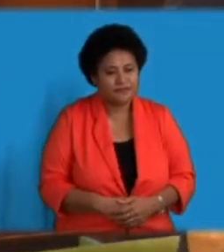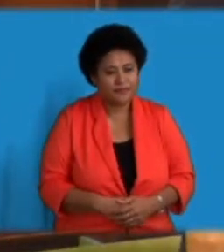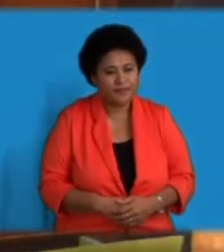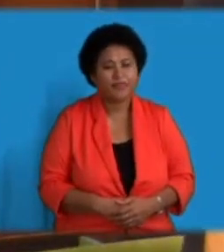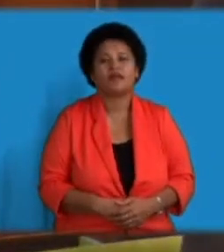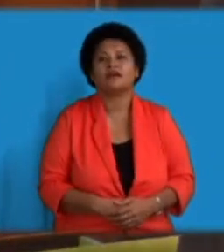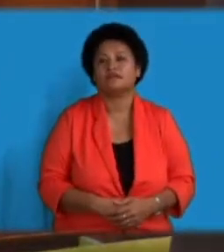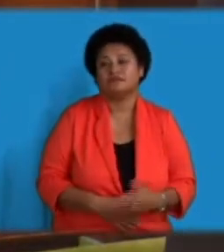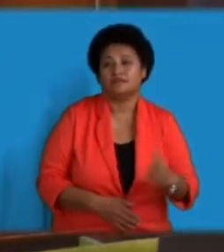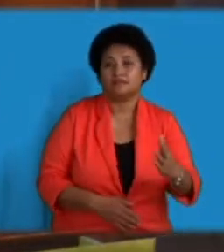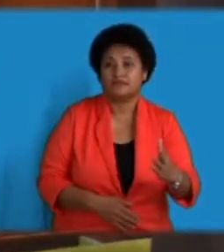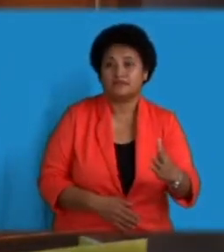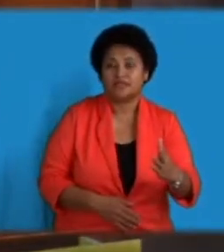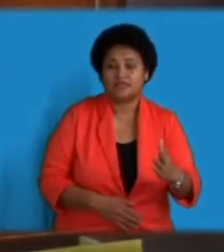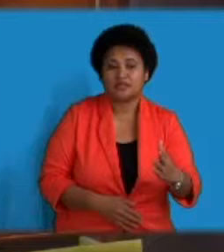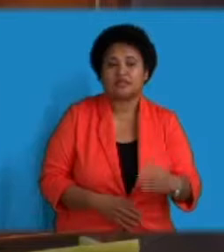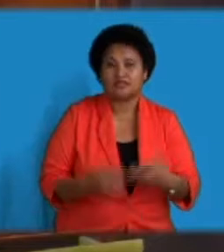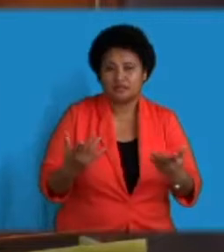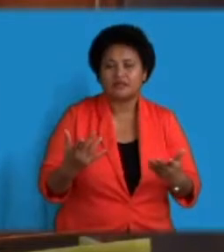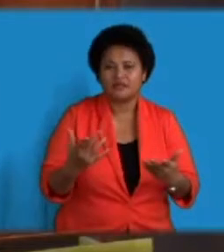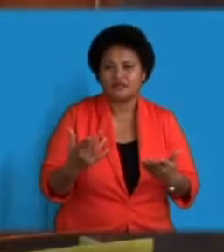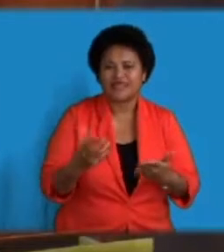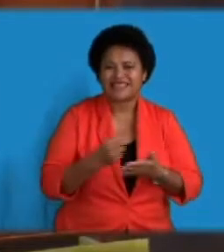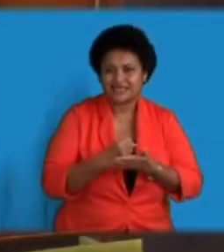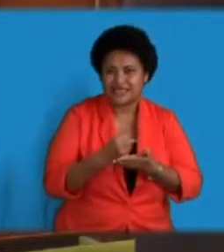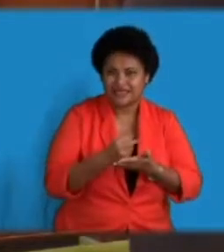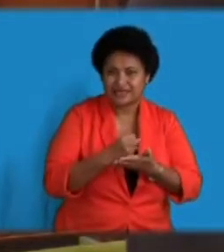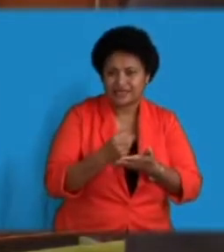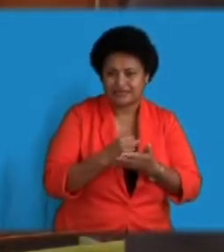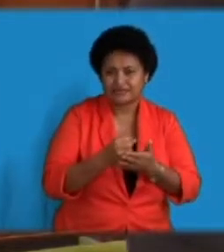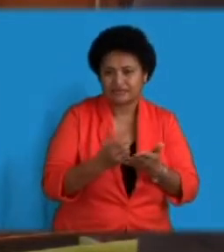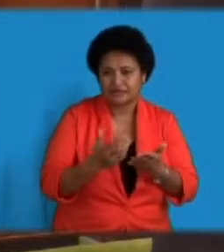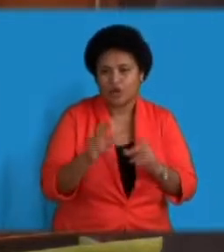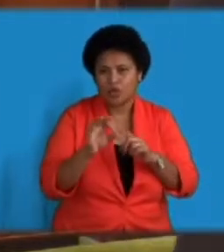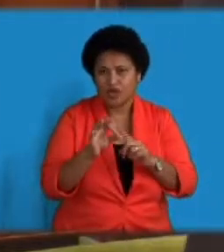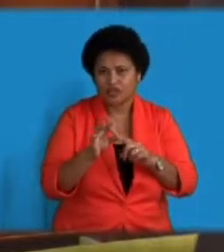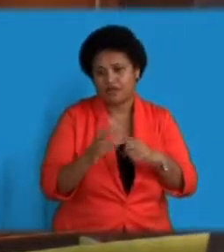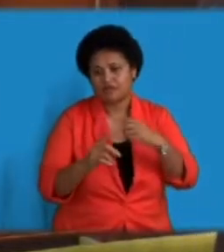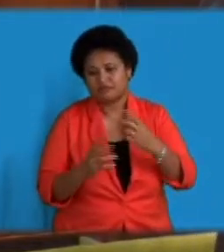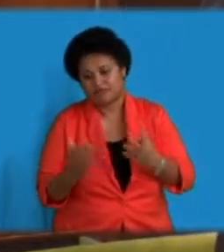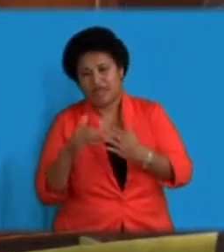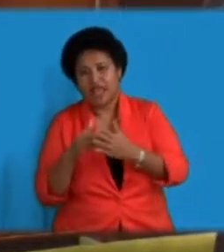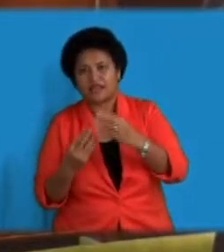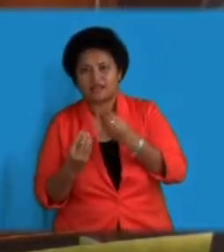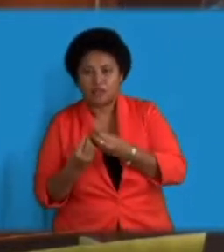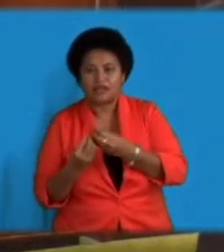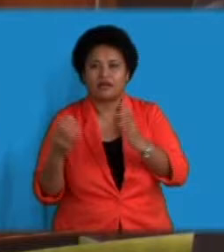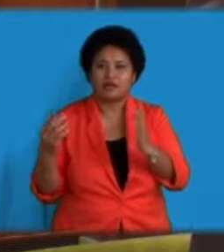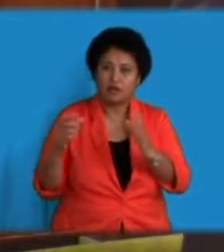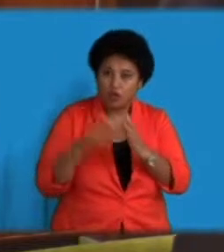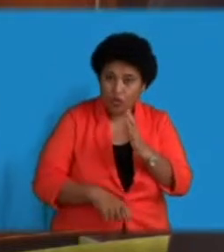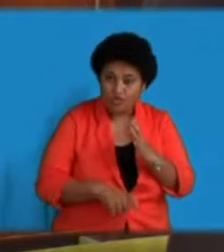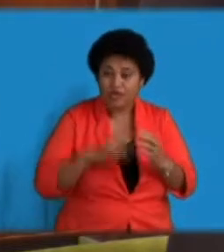Is a statistical question as well as it associated with cost, but from what we have gathered, the